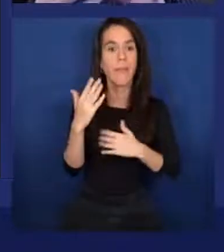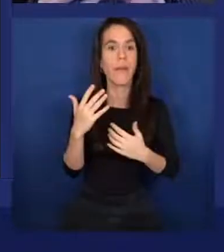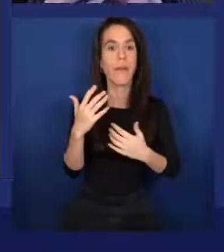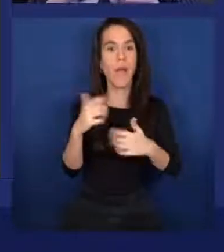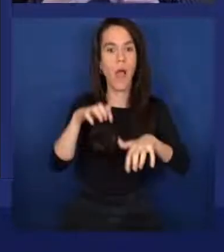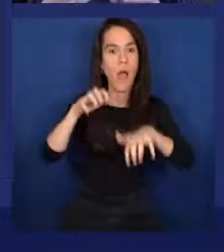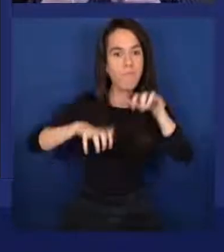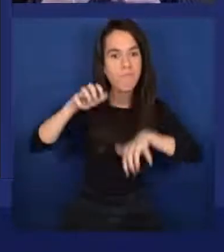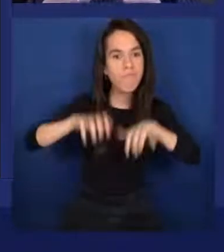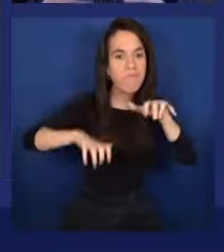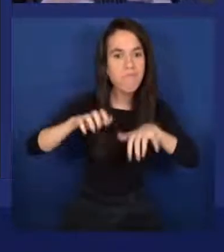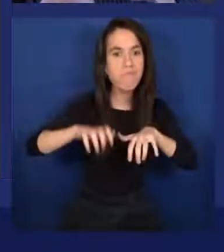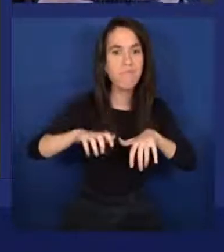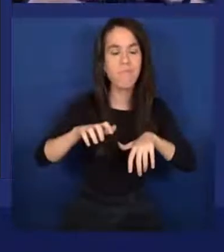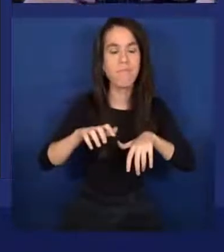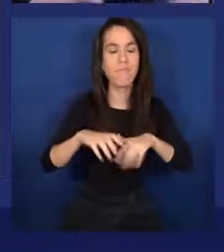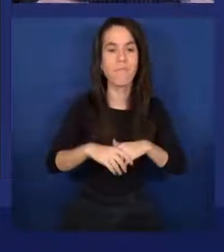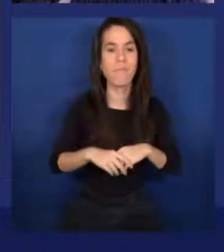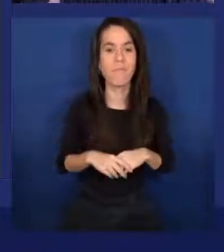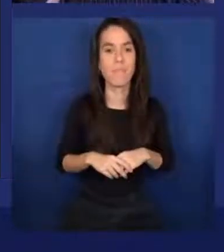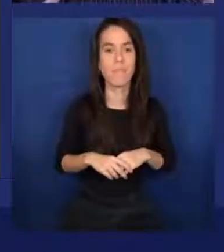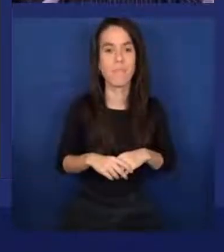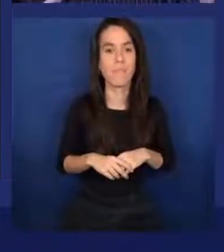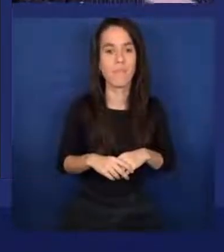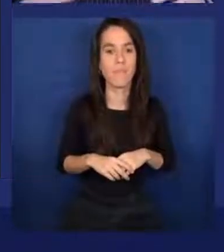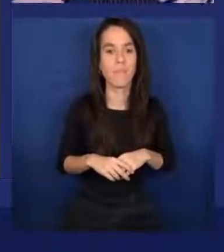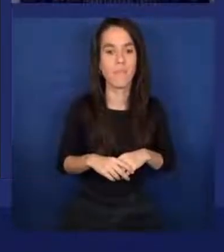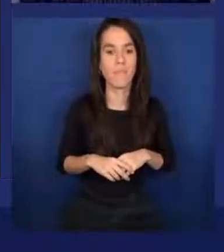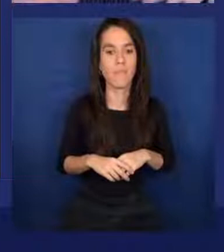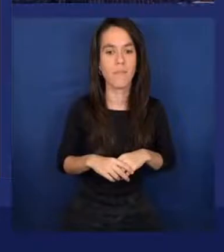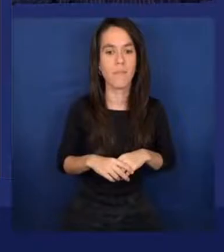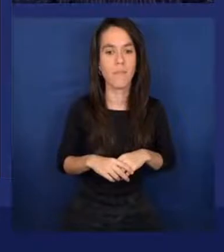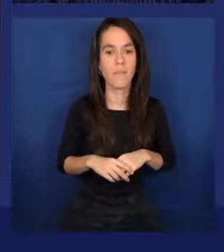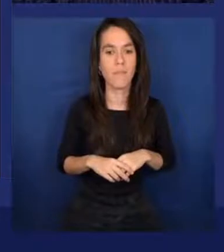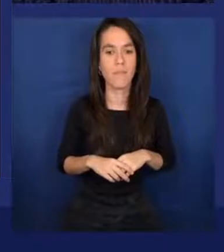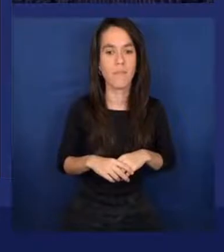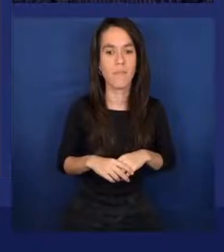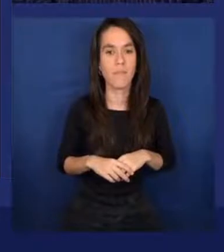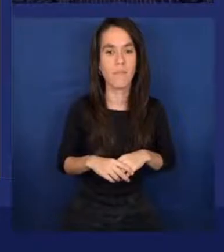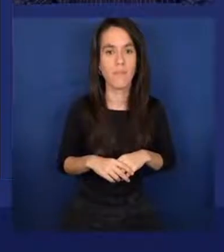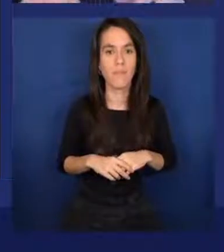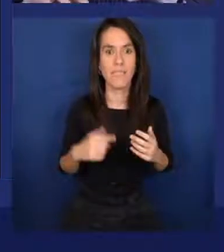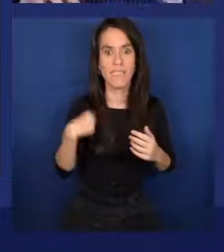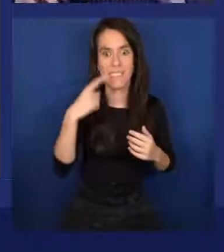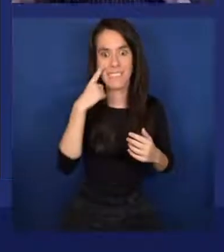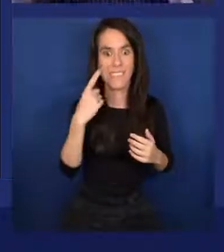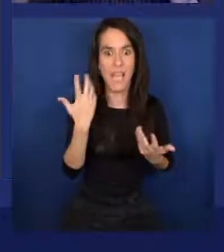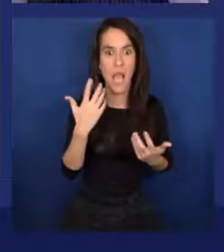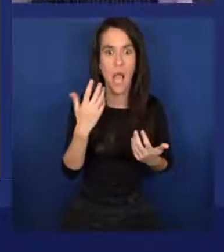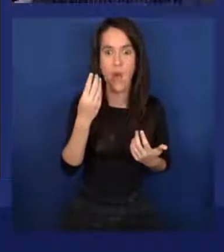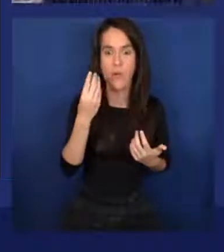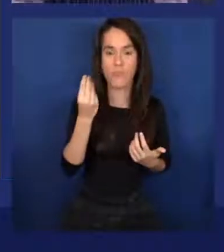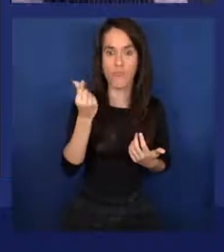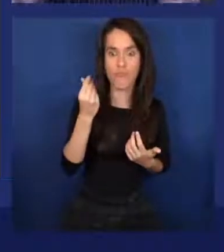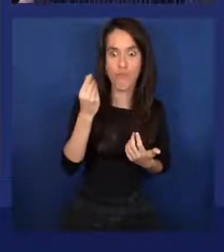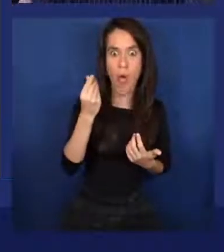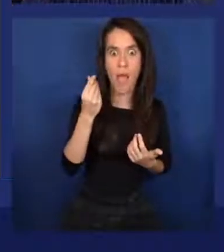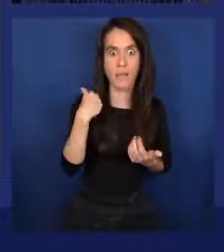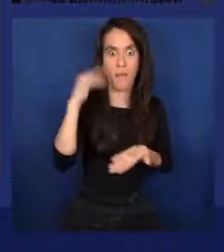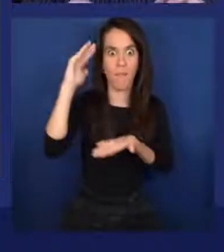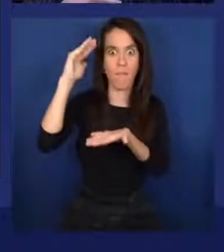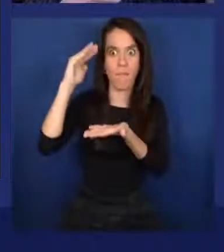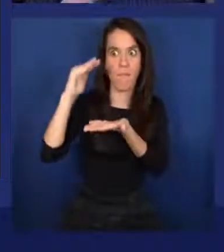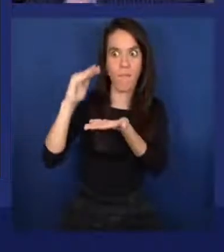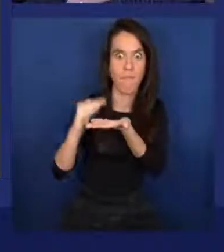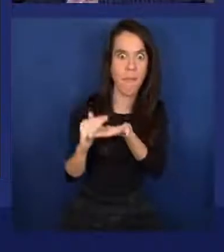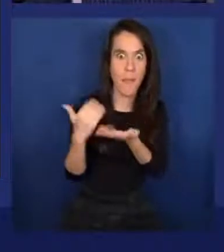IBM PC, that Gordon Moore has driven down the price of compute to the point where you can have a machine on your desk